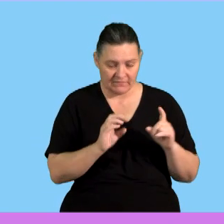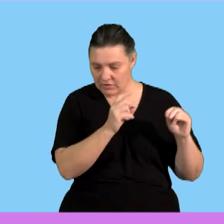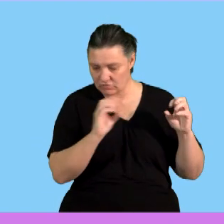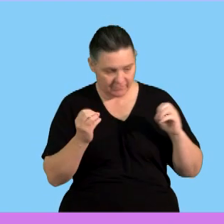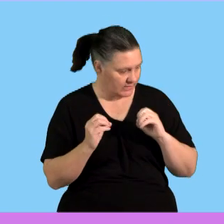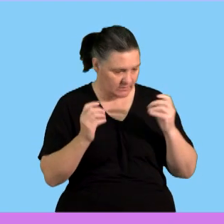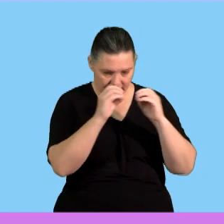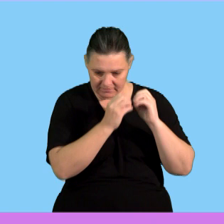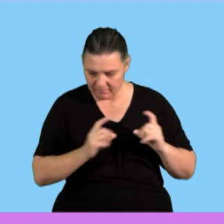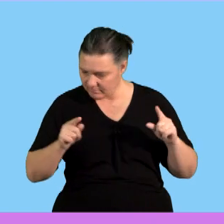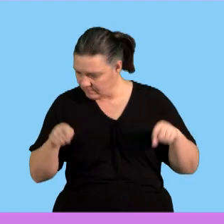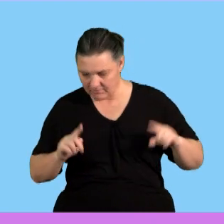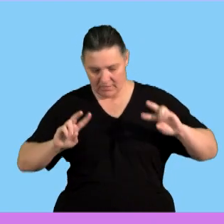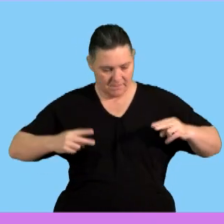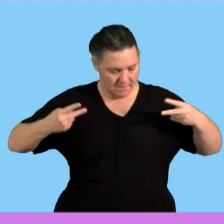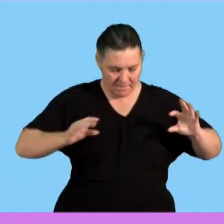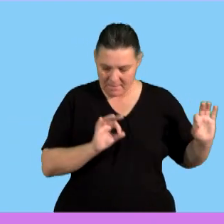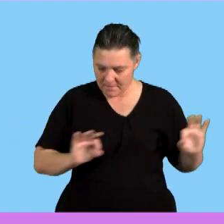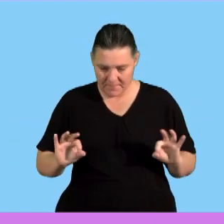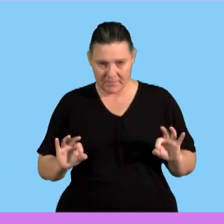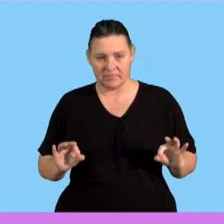the assembled parts.